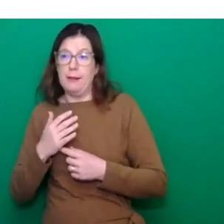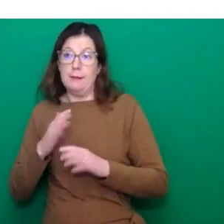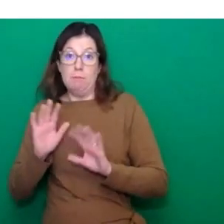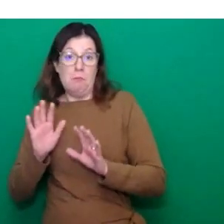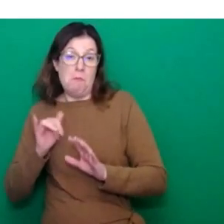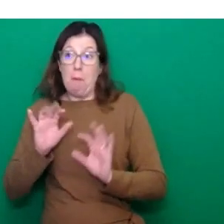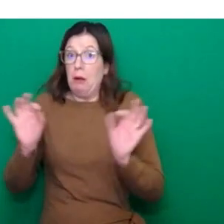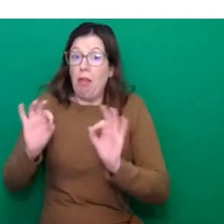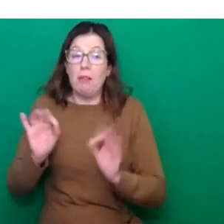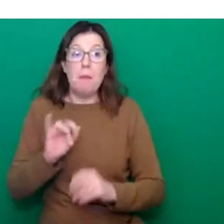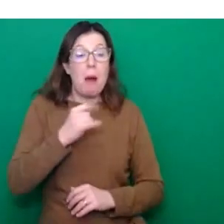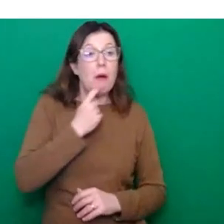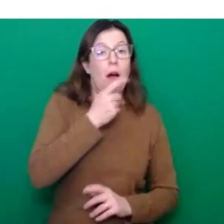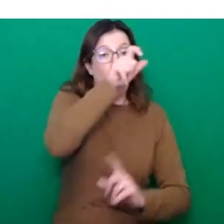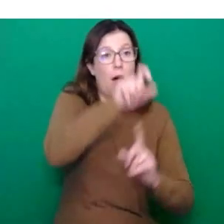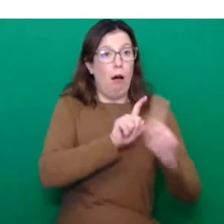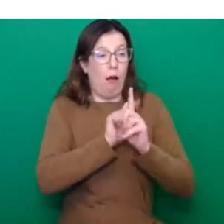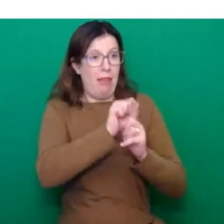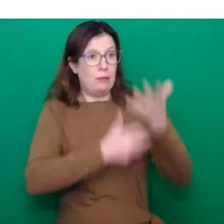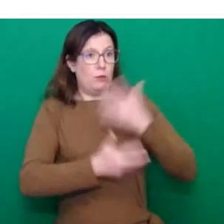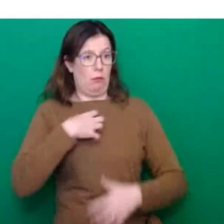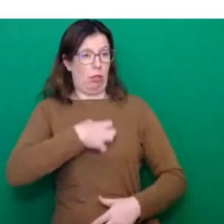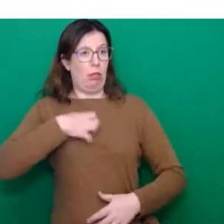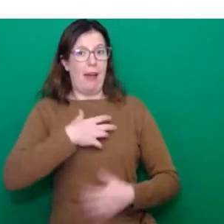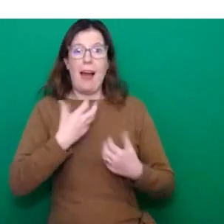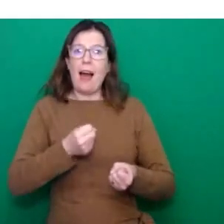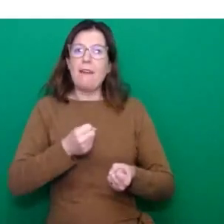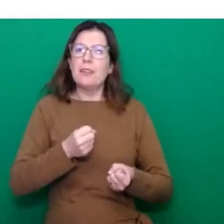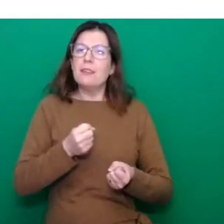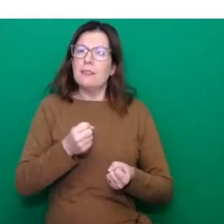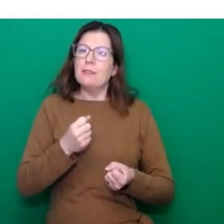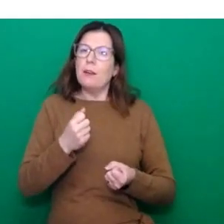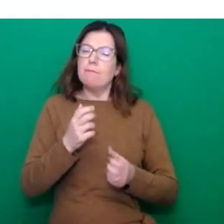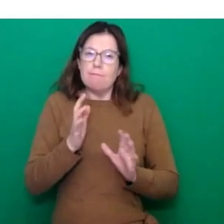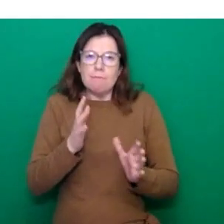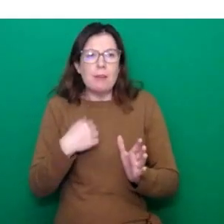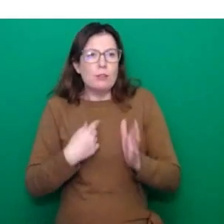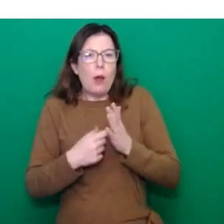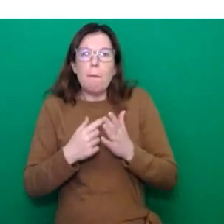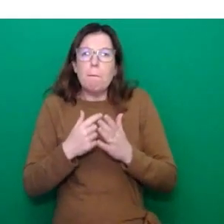well. So yeah, that's my kind of top tips.